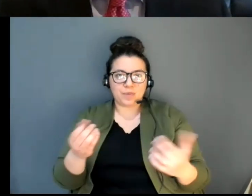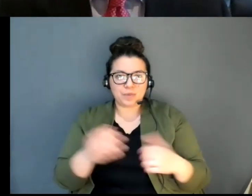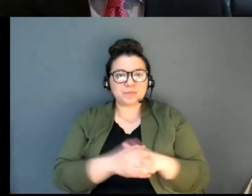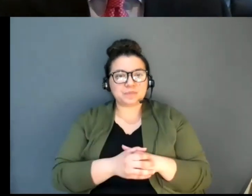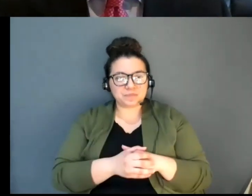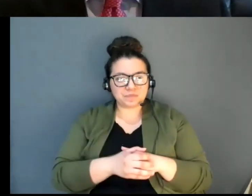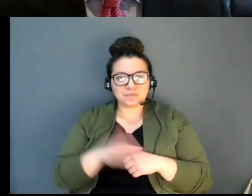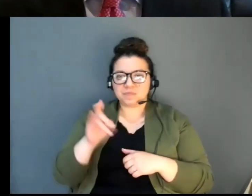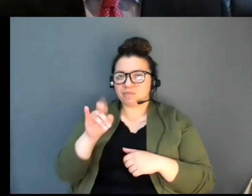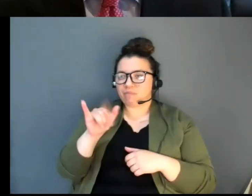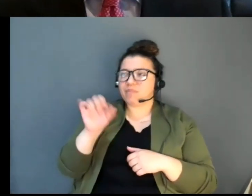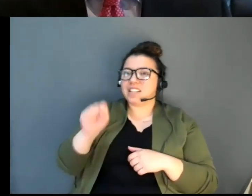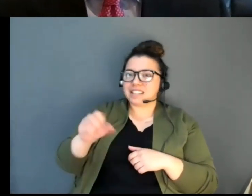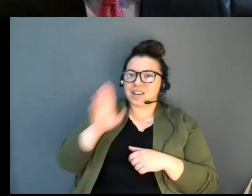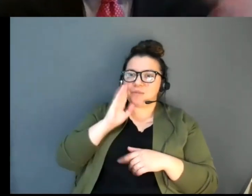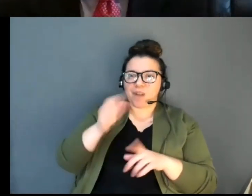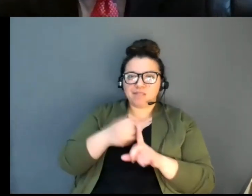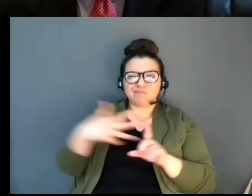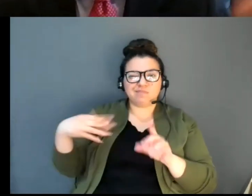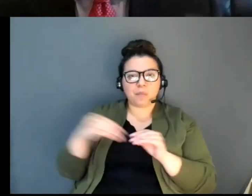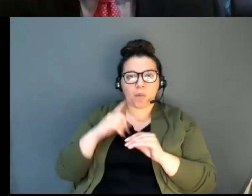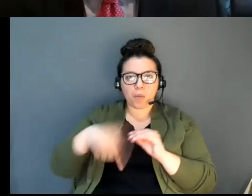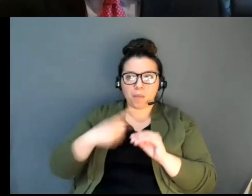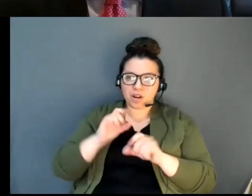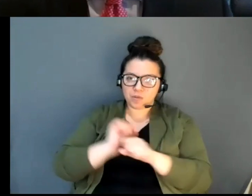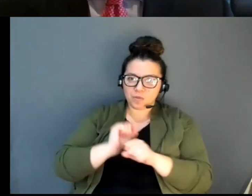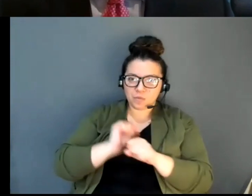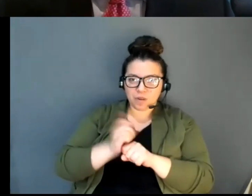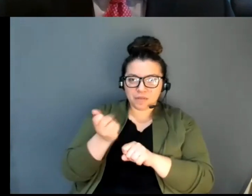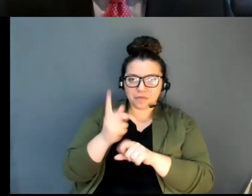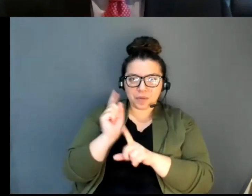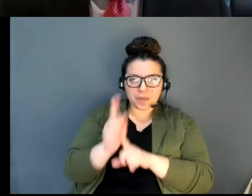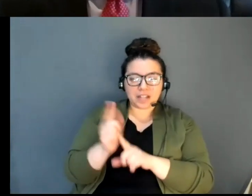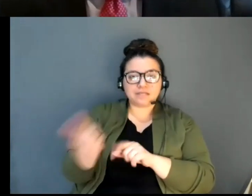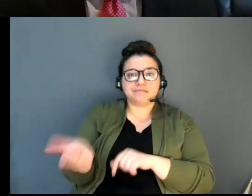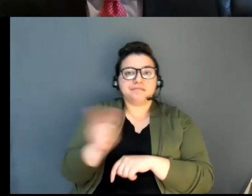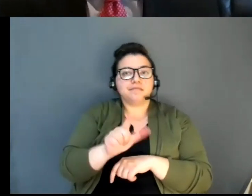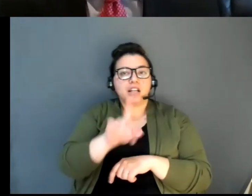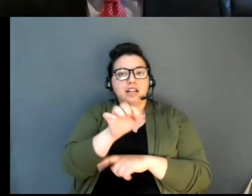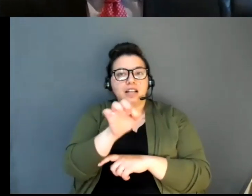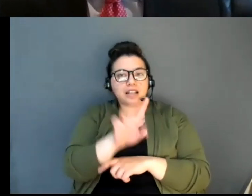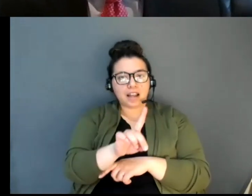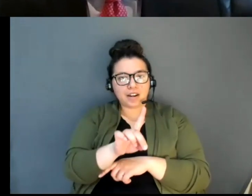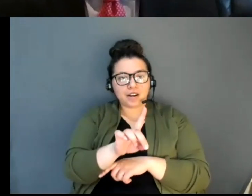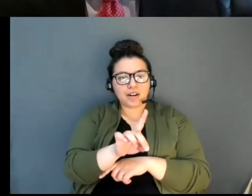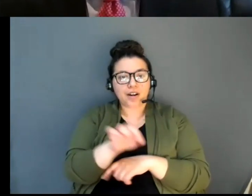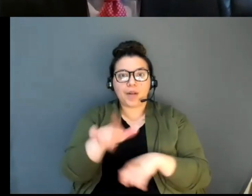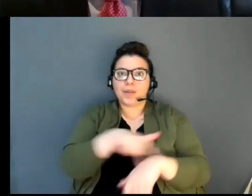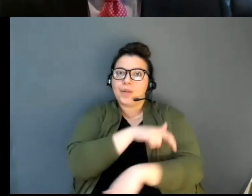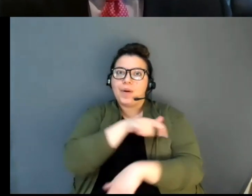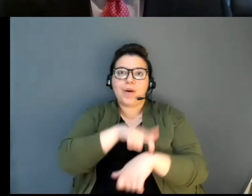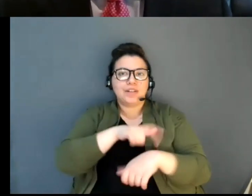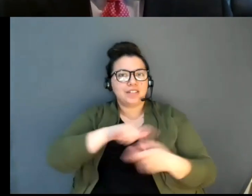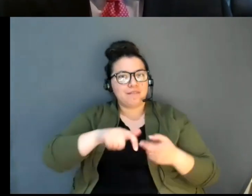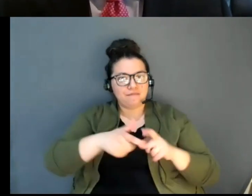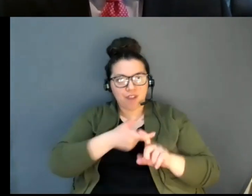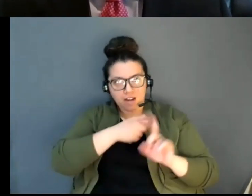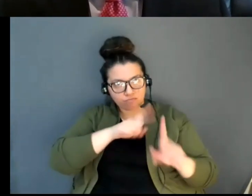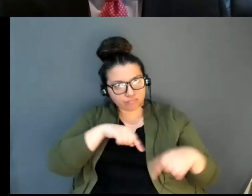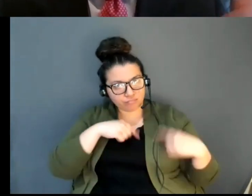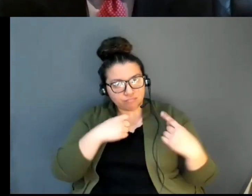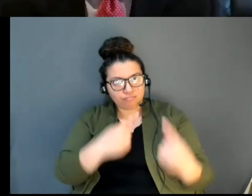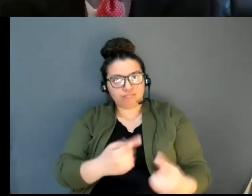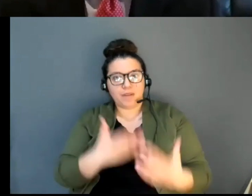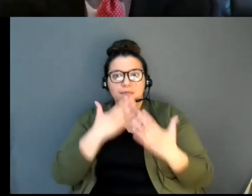the work that you do in just a few minutes. Let me turn it over to Leonard, a longtime friend of mine. I'm really grateful he and Heather were